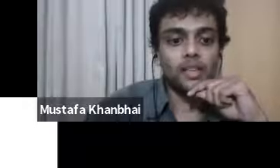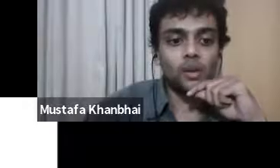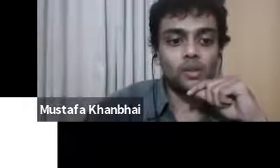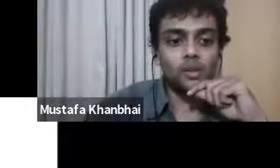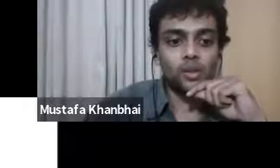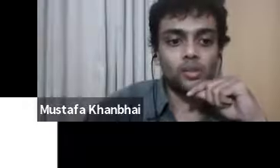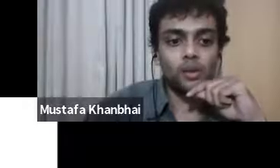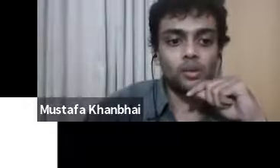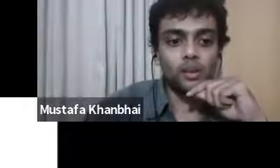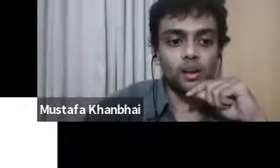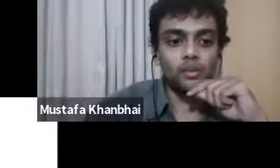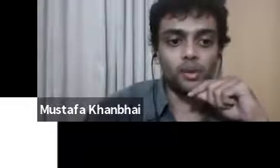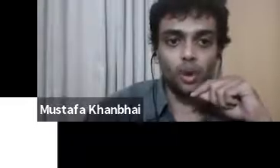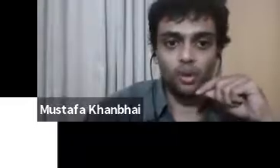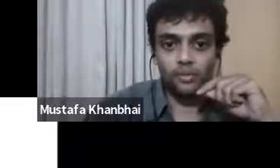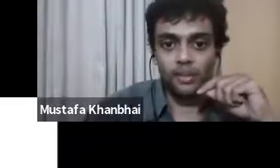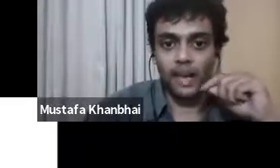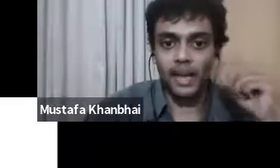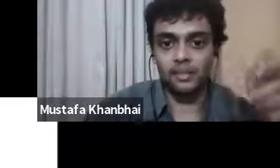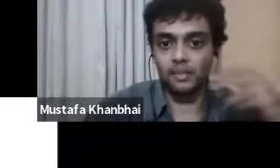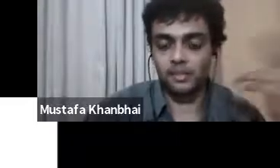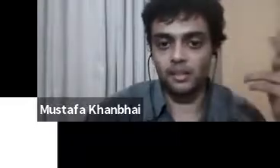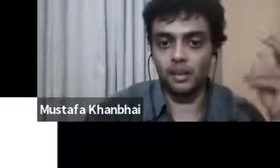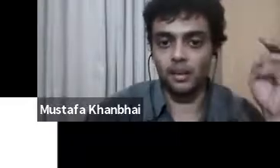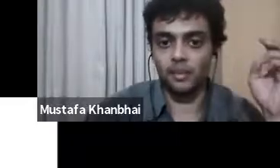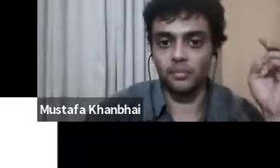So the essay also talks about photography